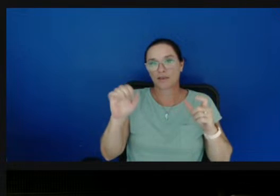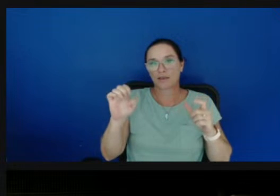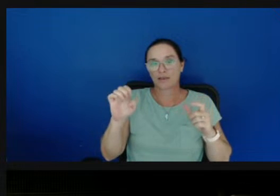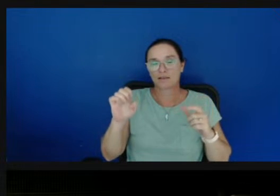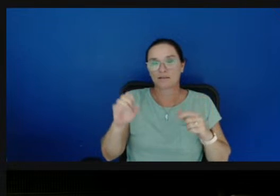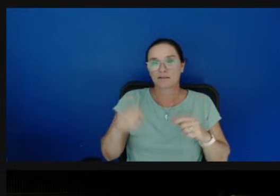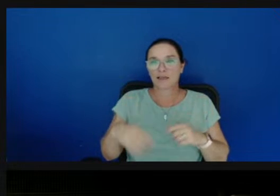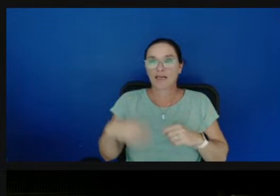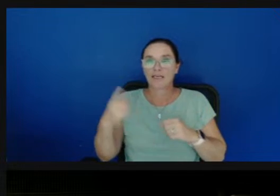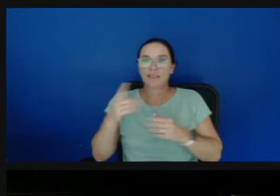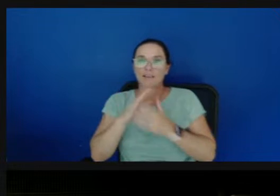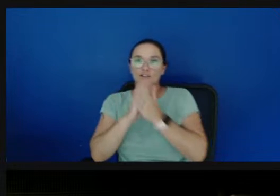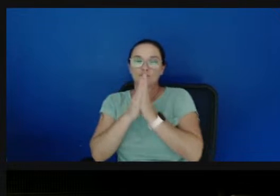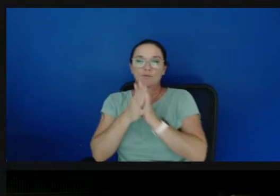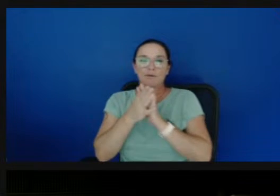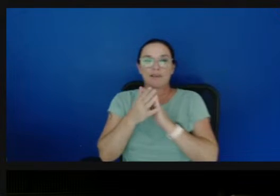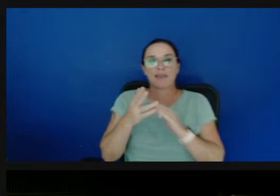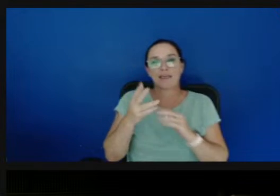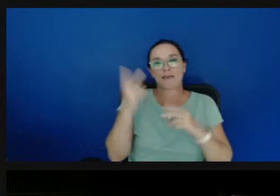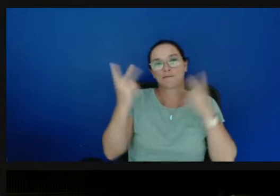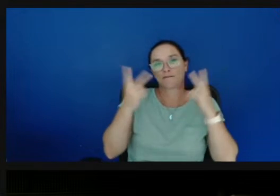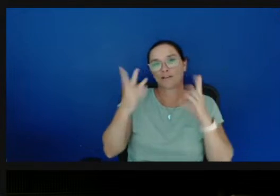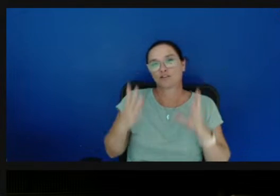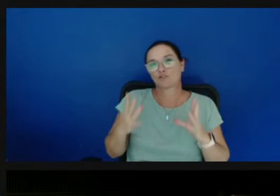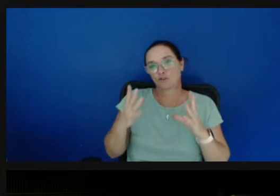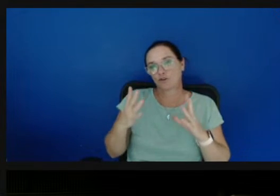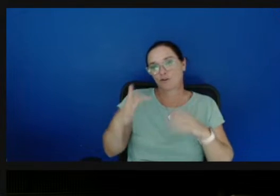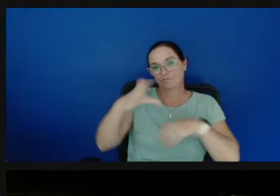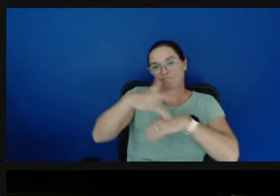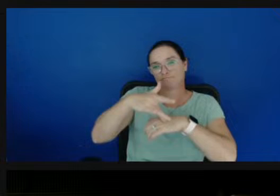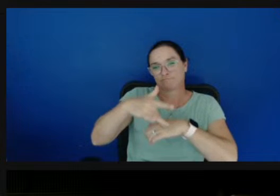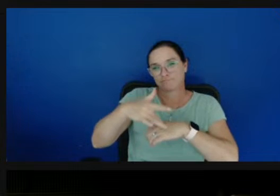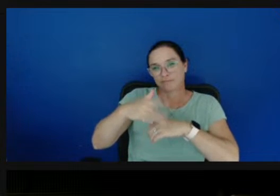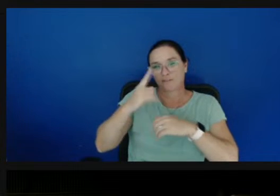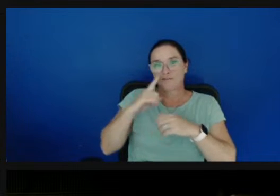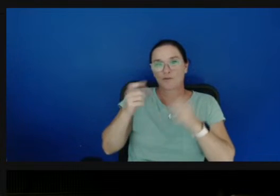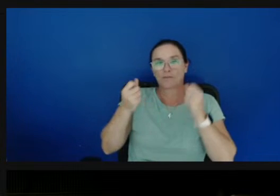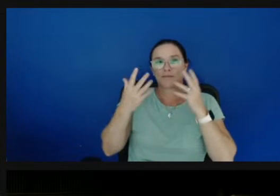became a tourist attraction for many years. So